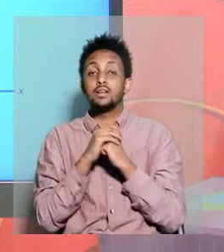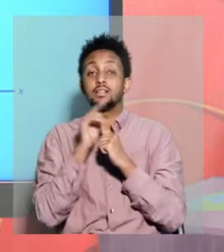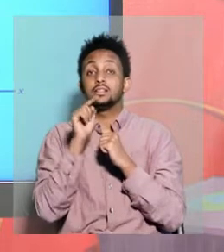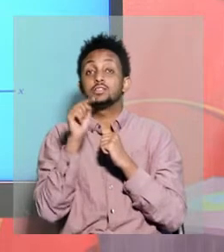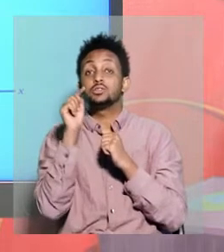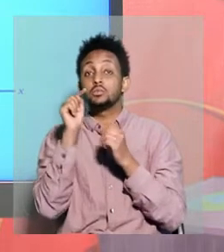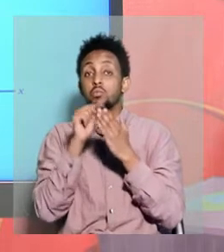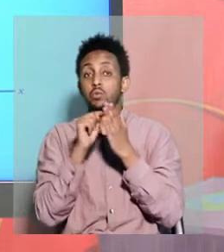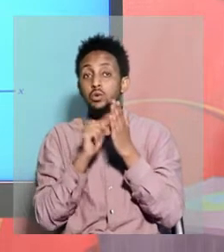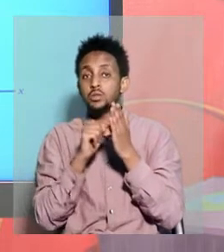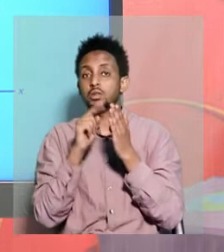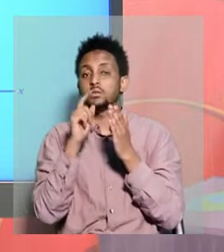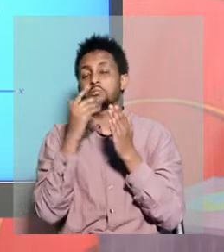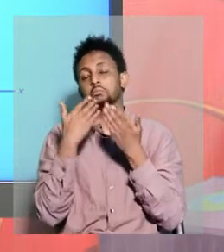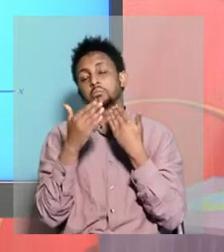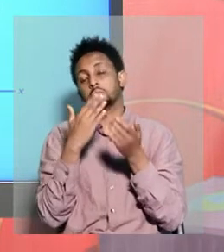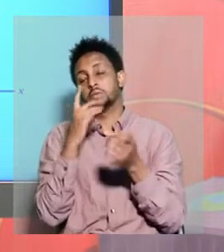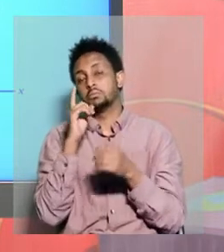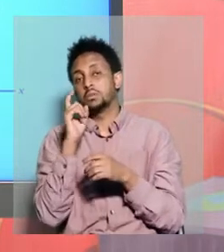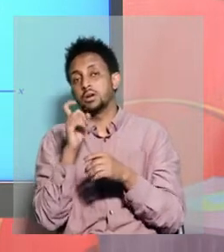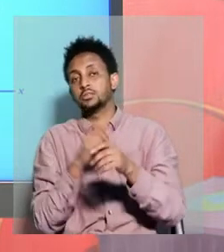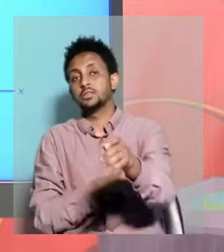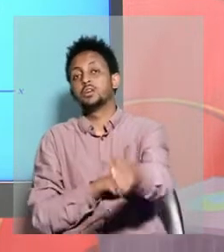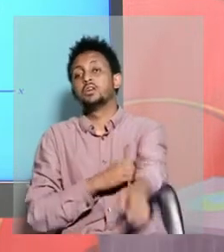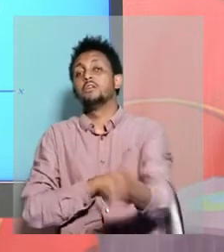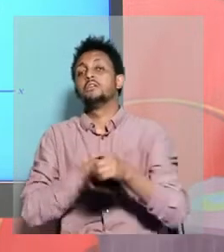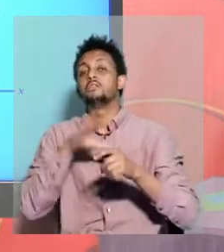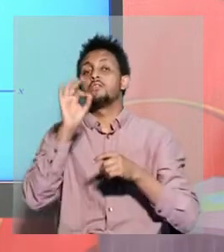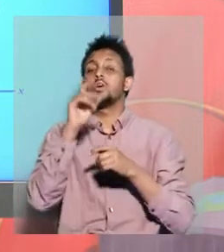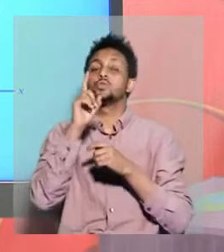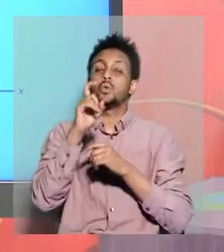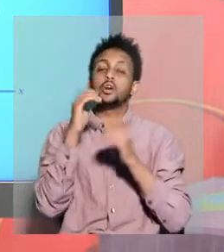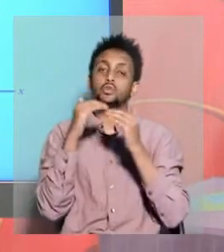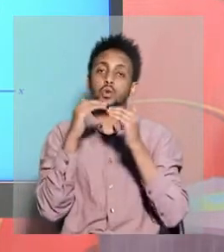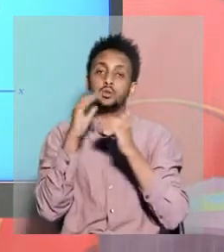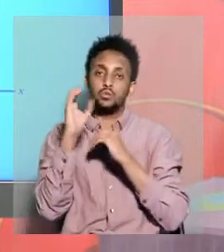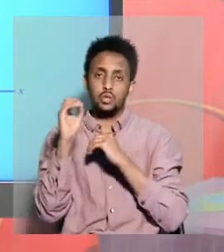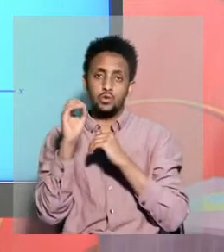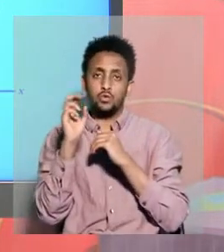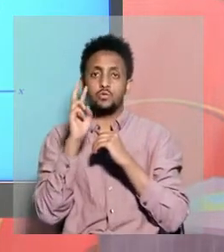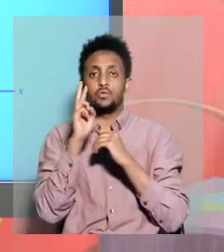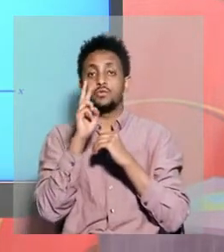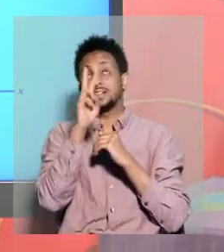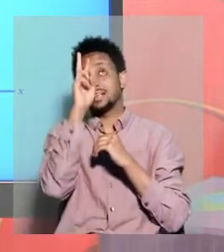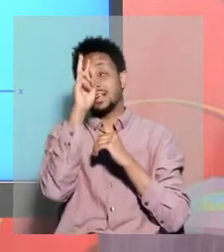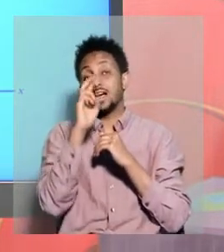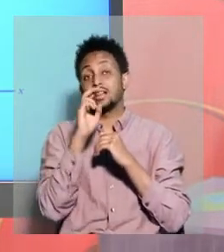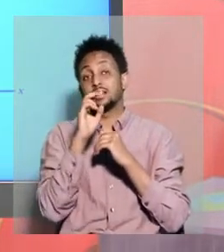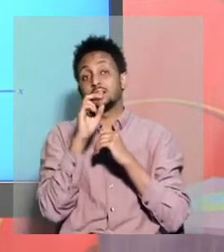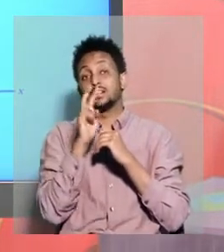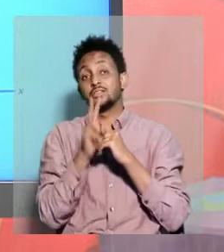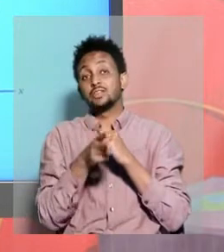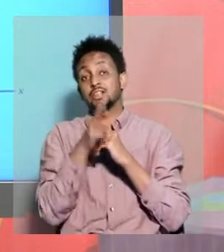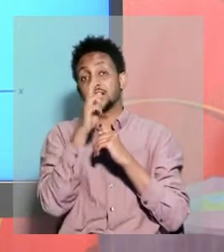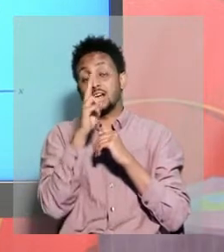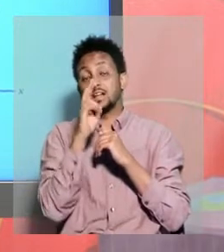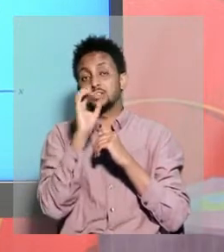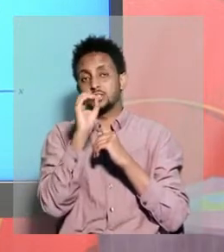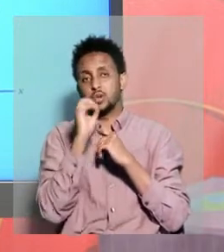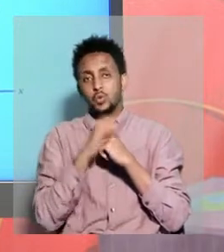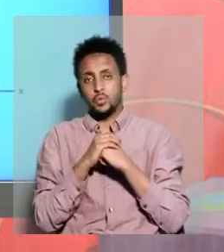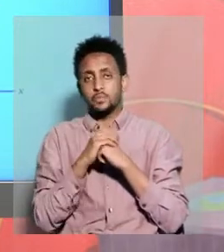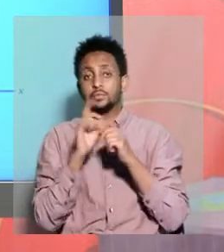this point, the particle might be found at y equals to 0, the vertical elevation. The vertical elevation is